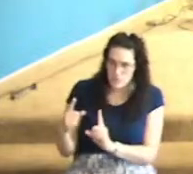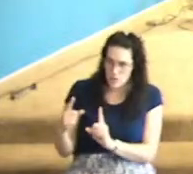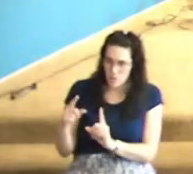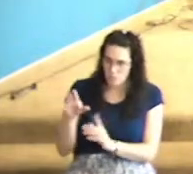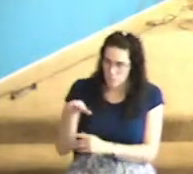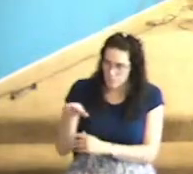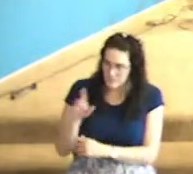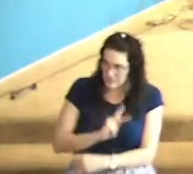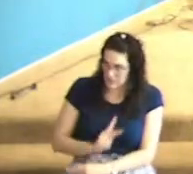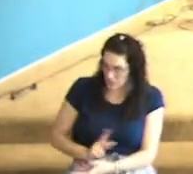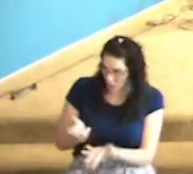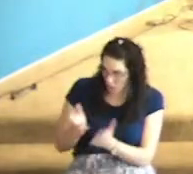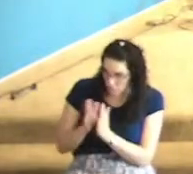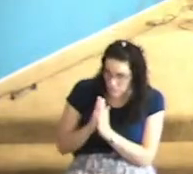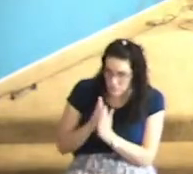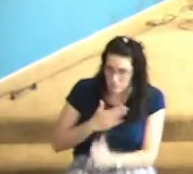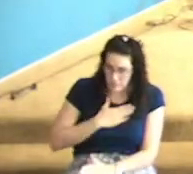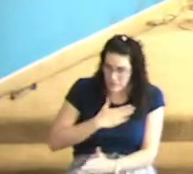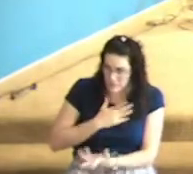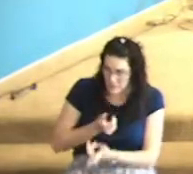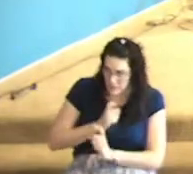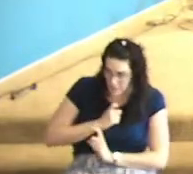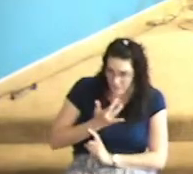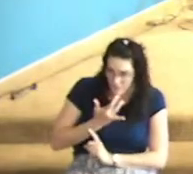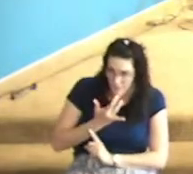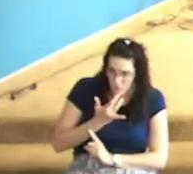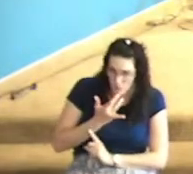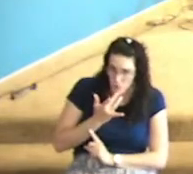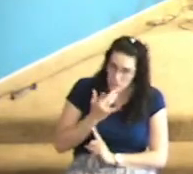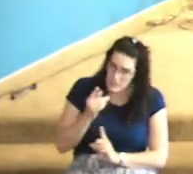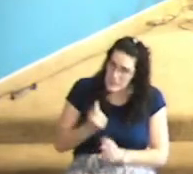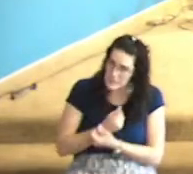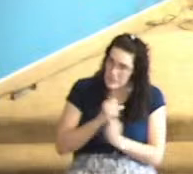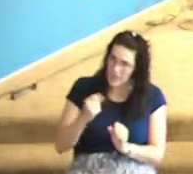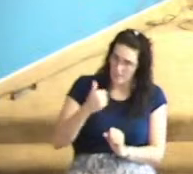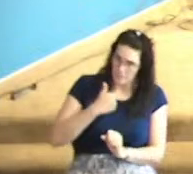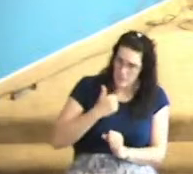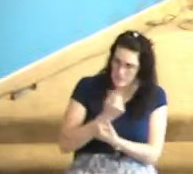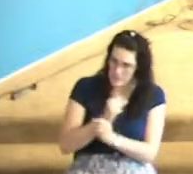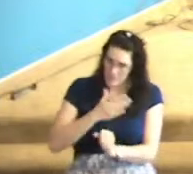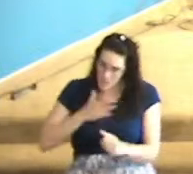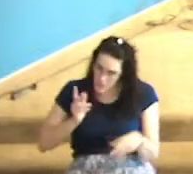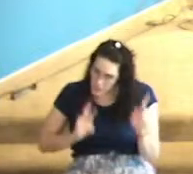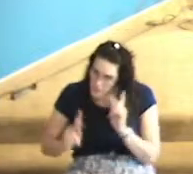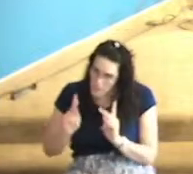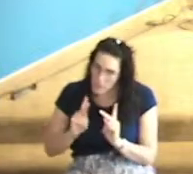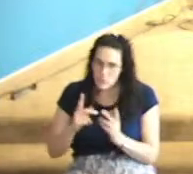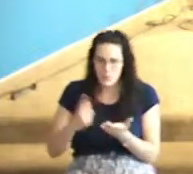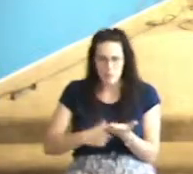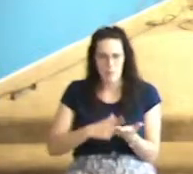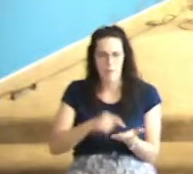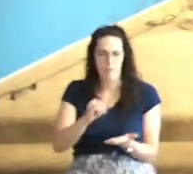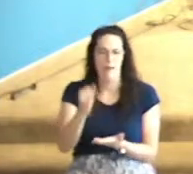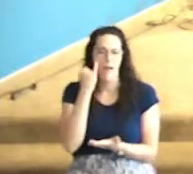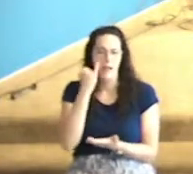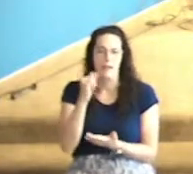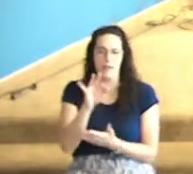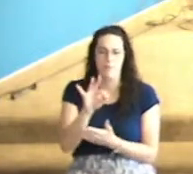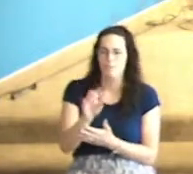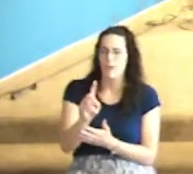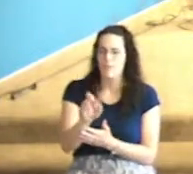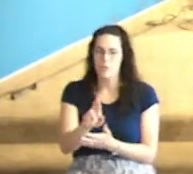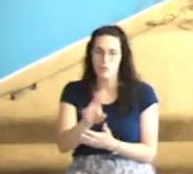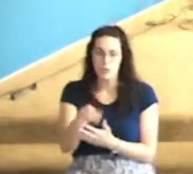says, may I have favor? Spare the life of me and my people. And so sometimes this idea for favor is